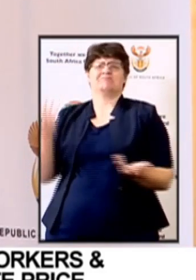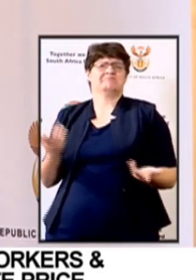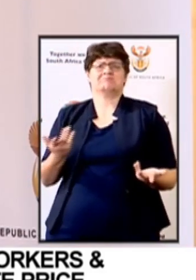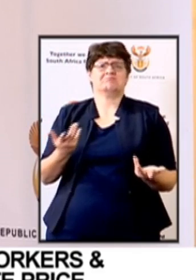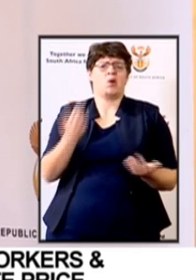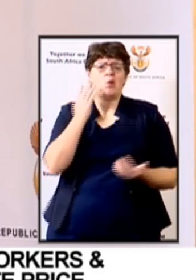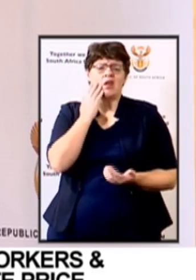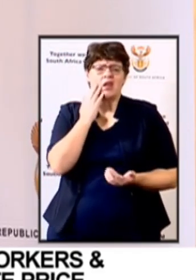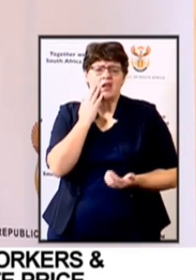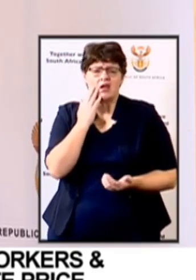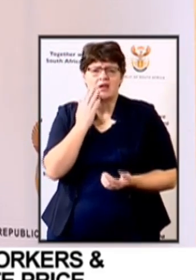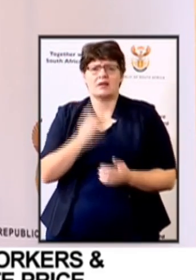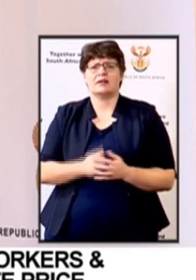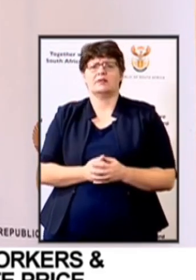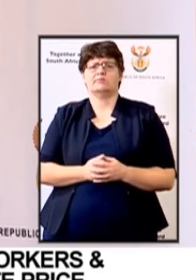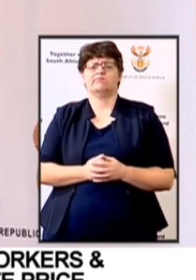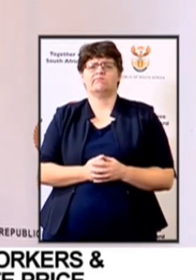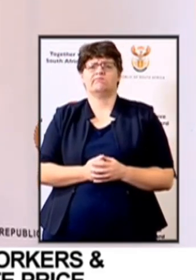when